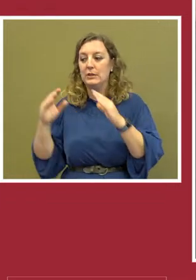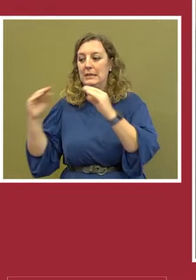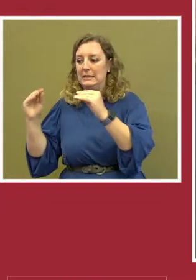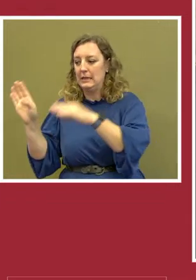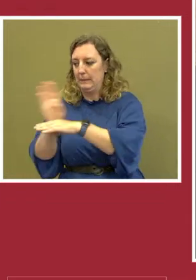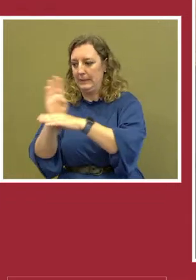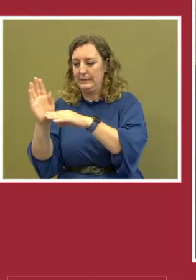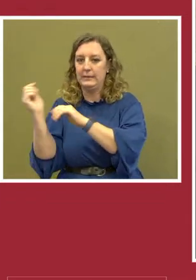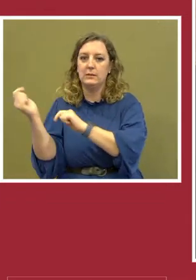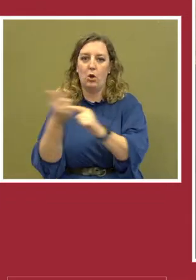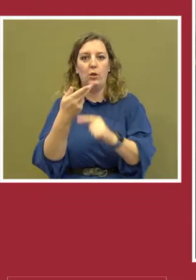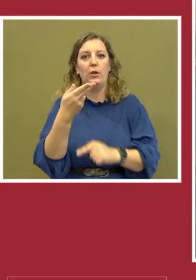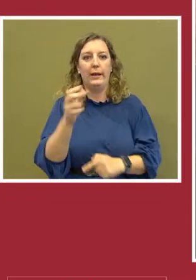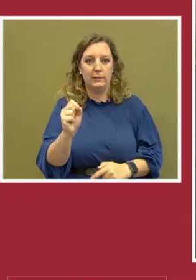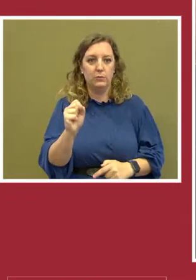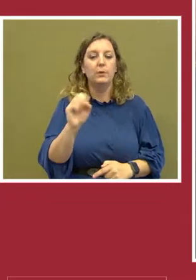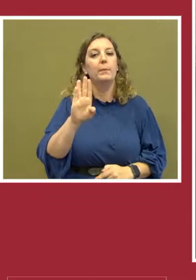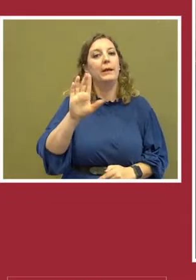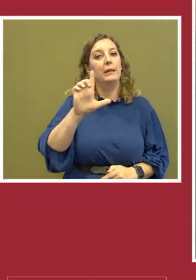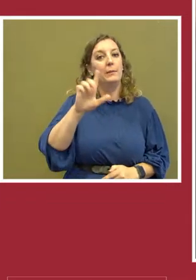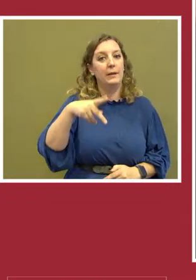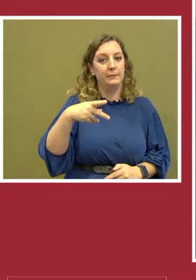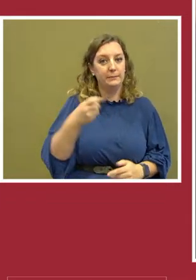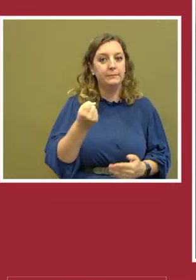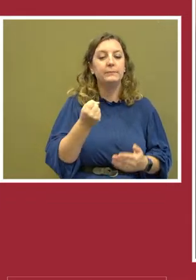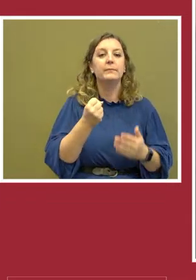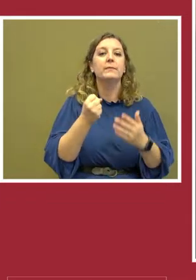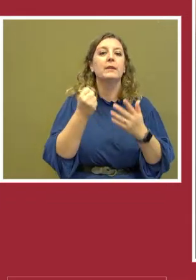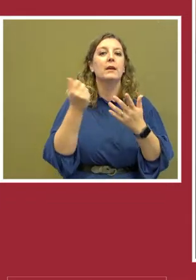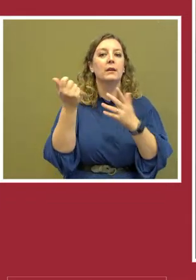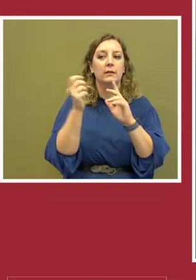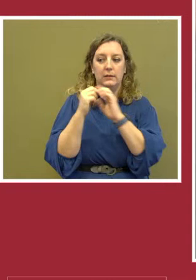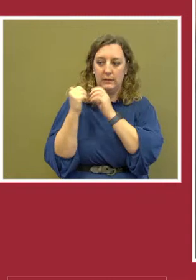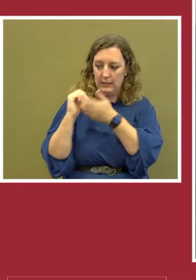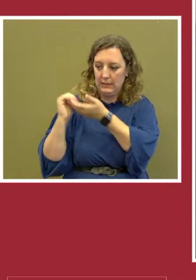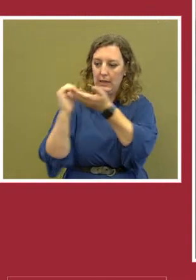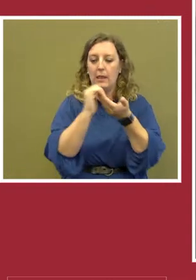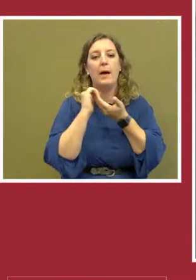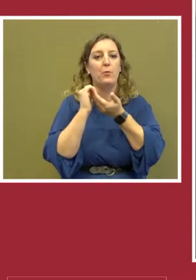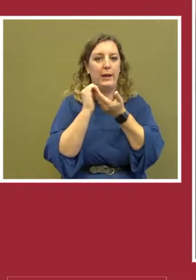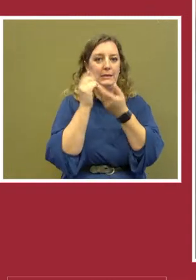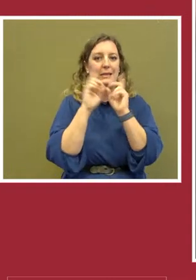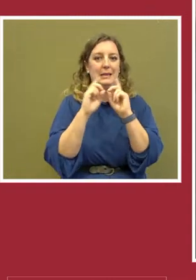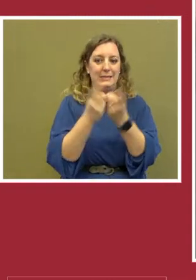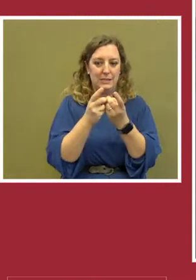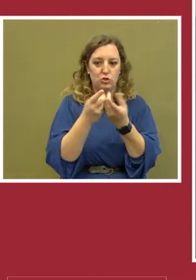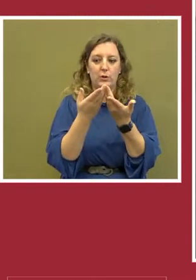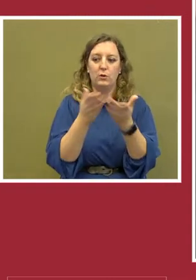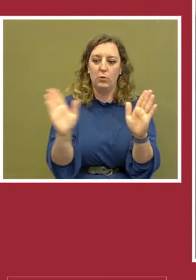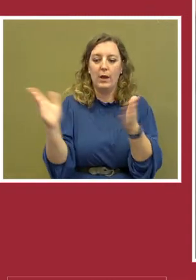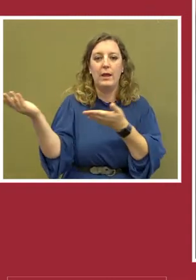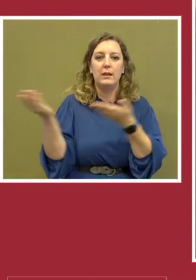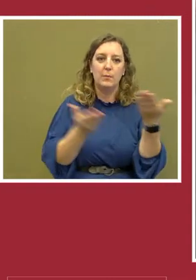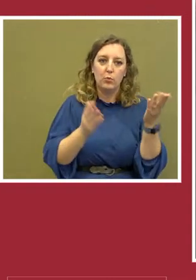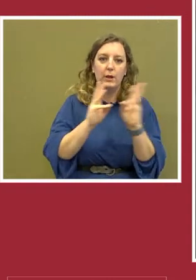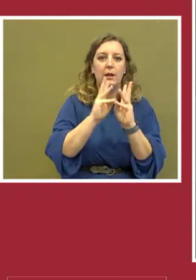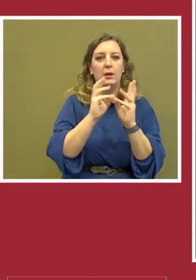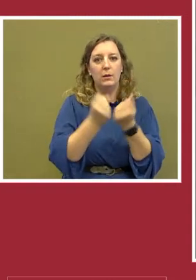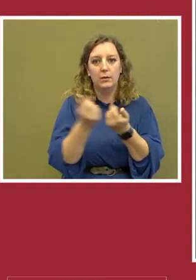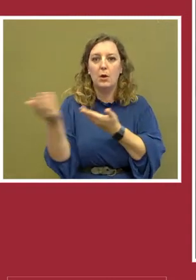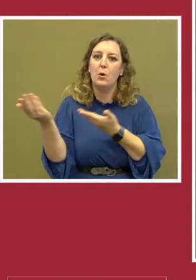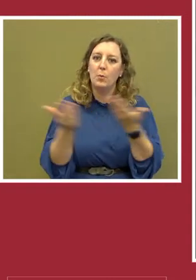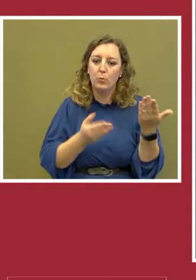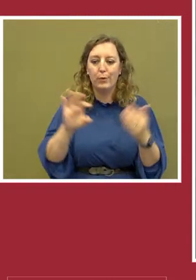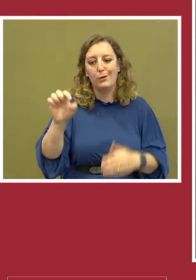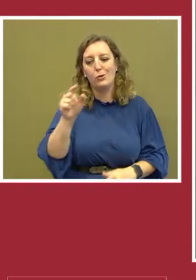business at all the high schools and Bend Lapine schools, we're trying to collaborate district-wide to bring workshops, bring these CTSOs